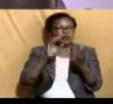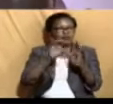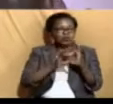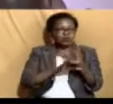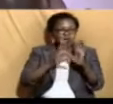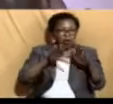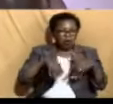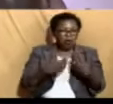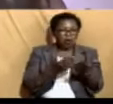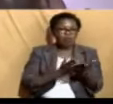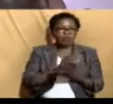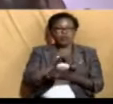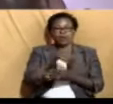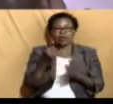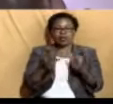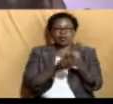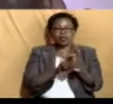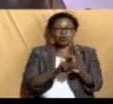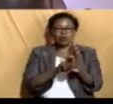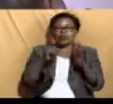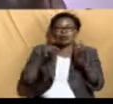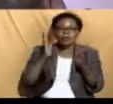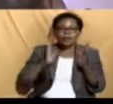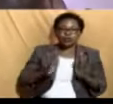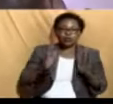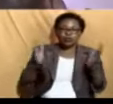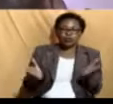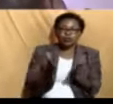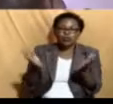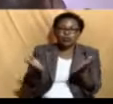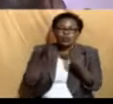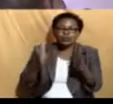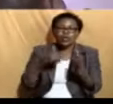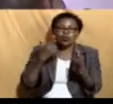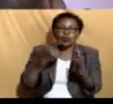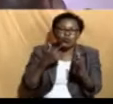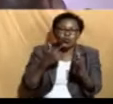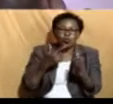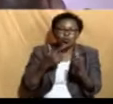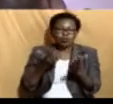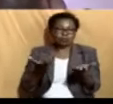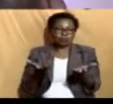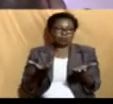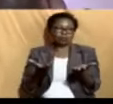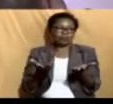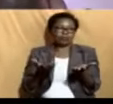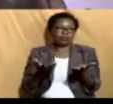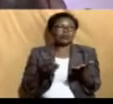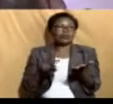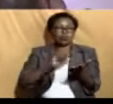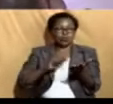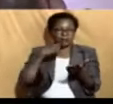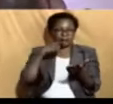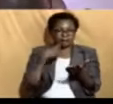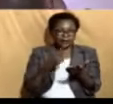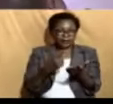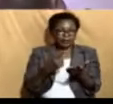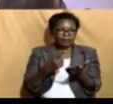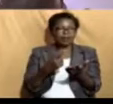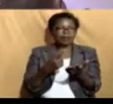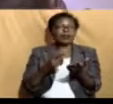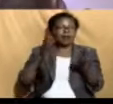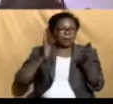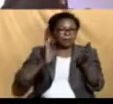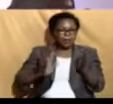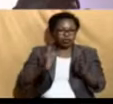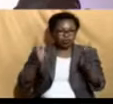other law as to who a promoter is or is not. In essence, we submit that who a